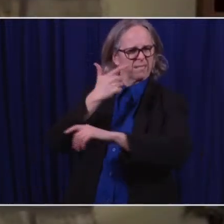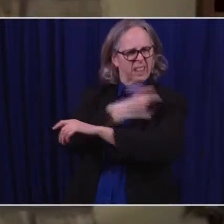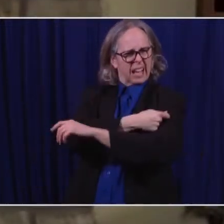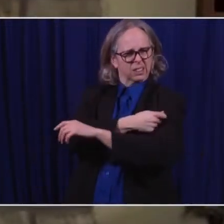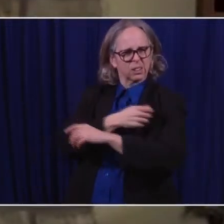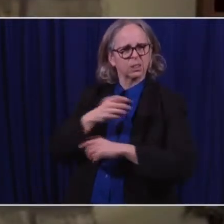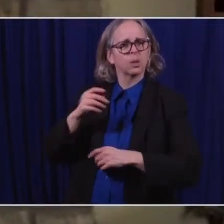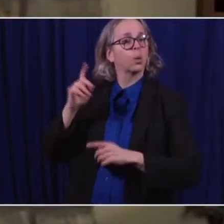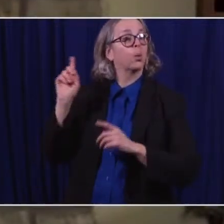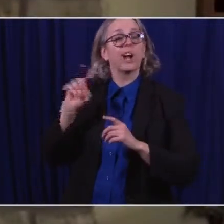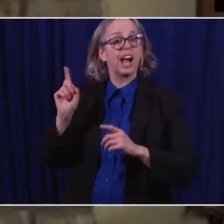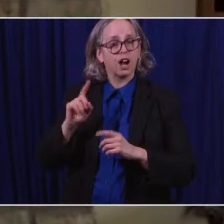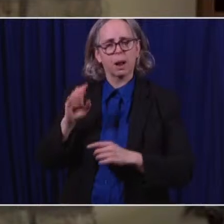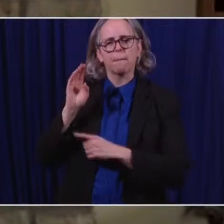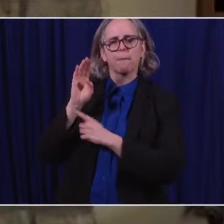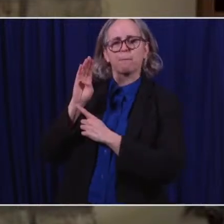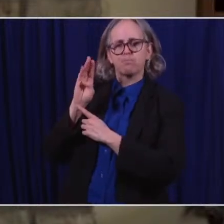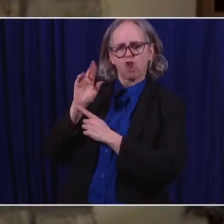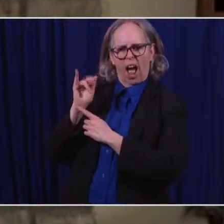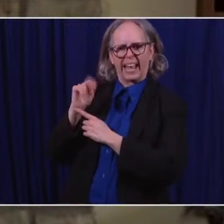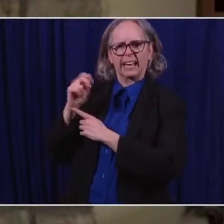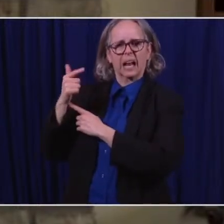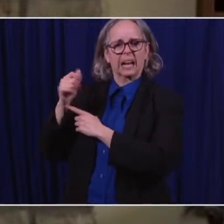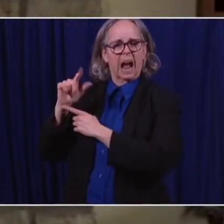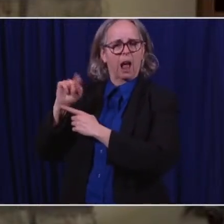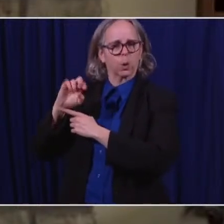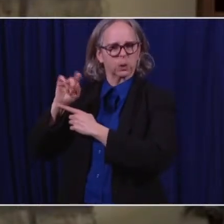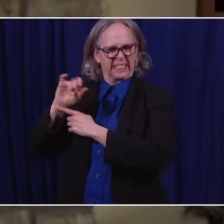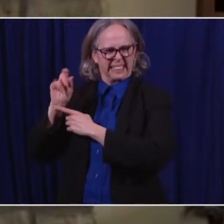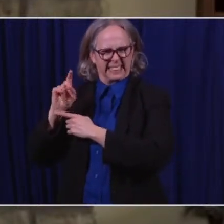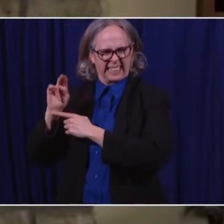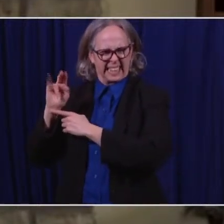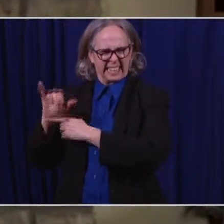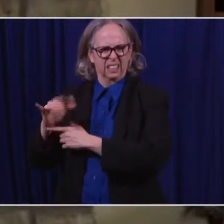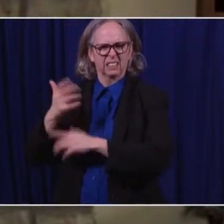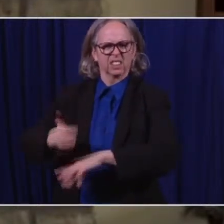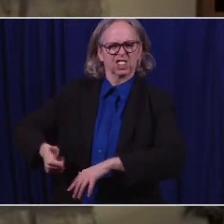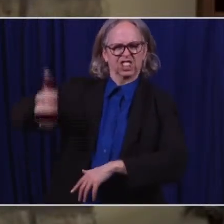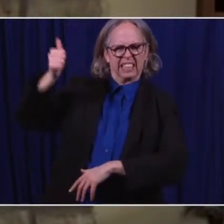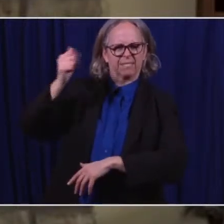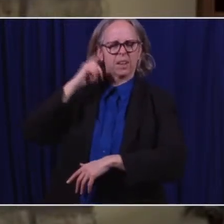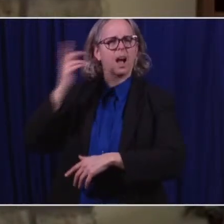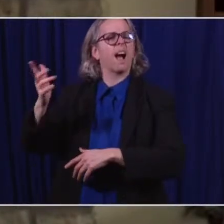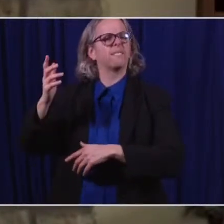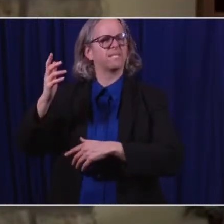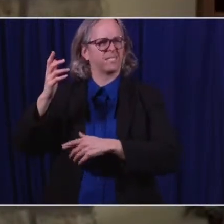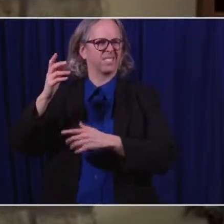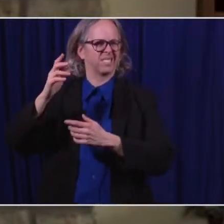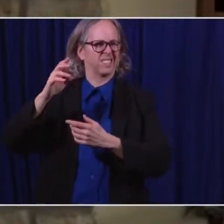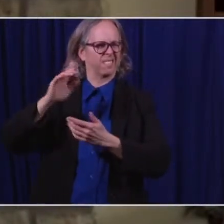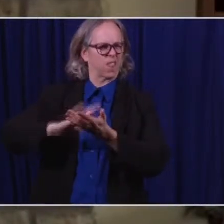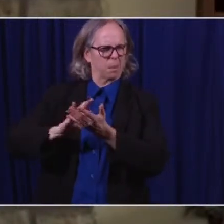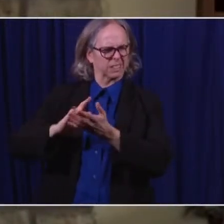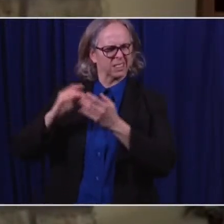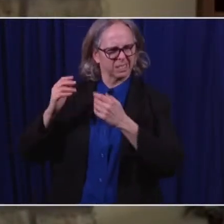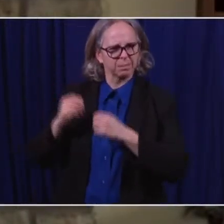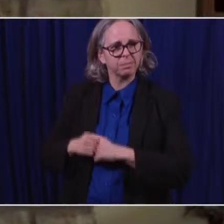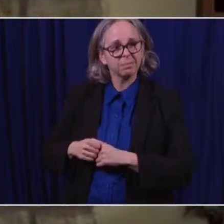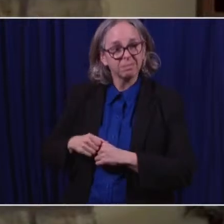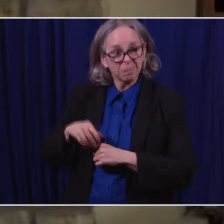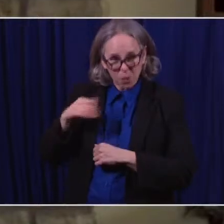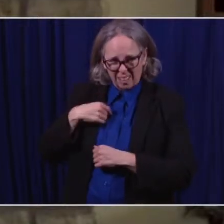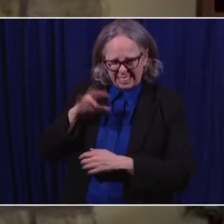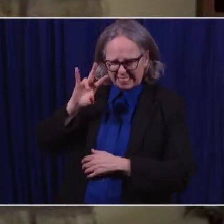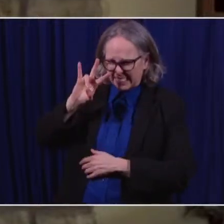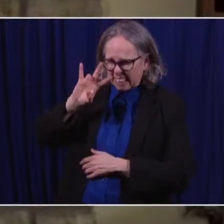of Mansfield Discount Drug Mart. Brian, your location, I think, is one of 76 Discount Drug